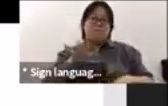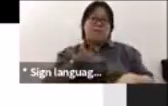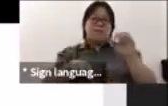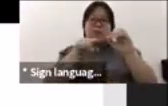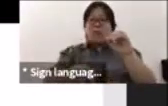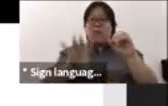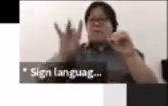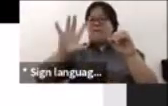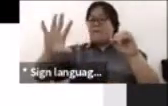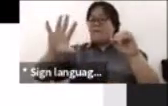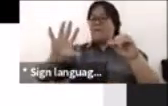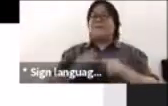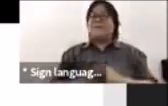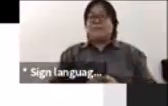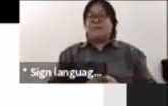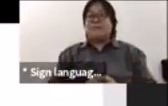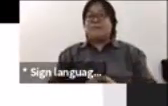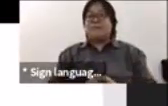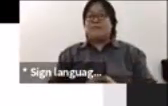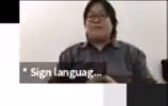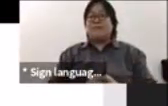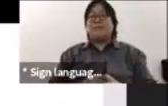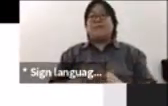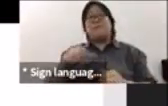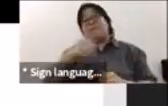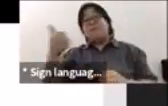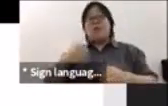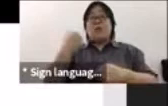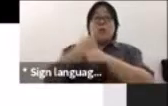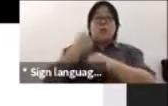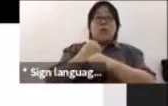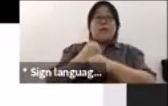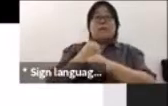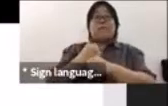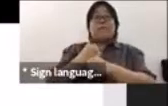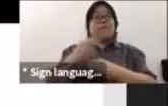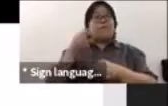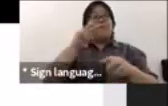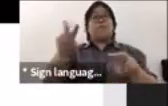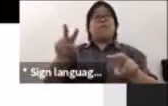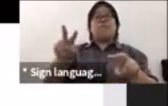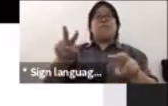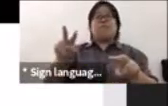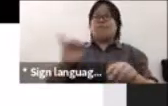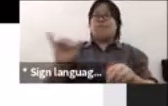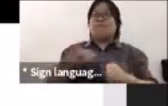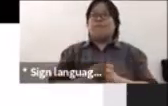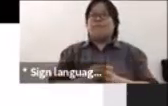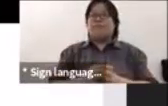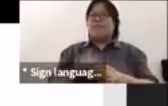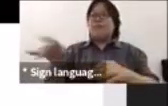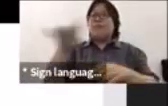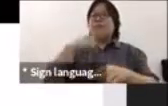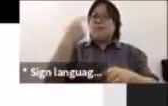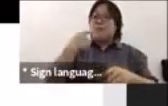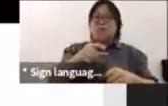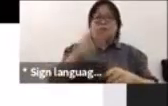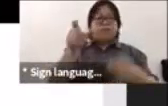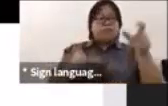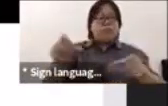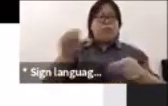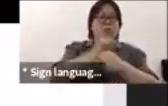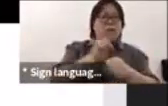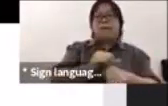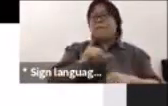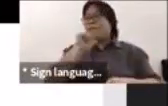0.85. Later, another work status has been seen. Work status is who is currently working and who are not